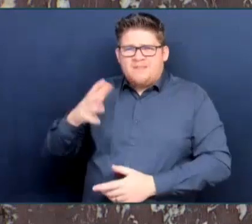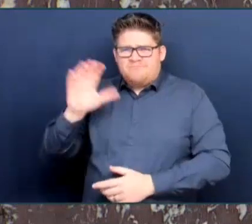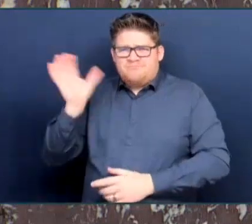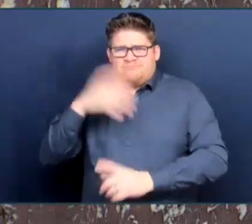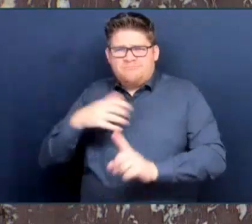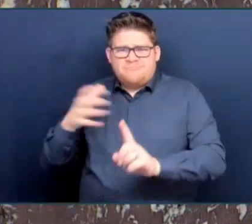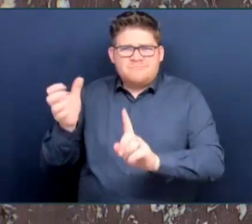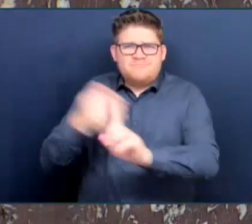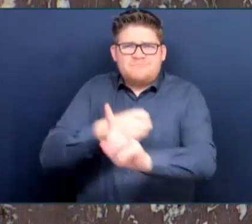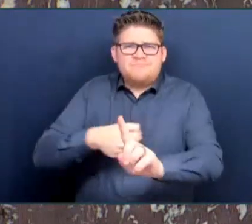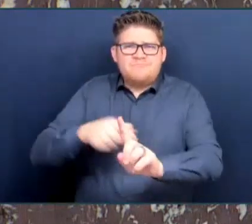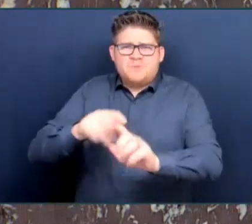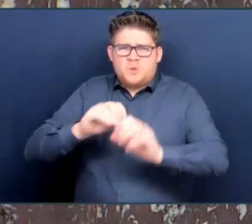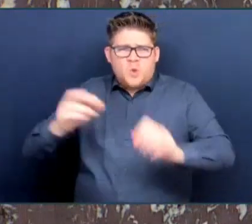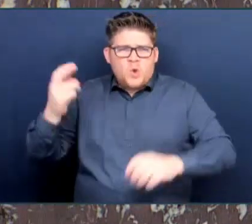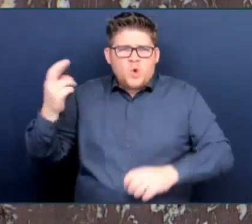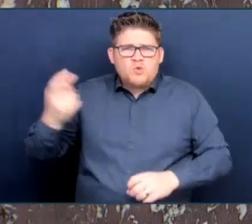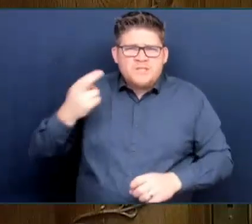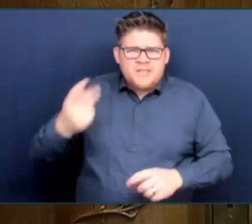end?